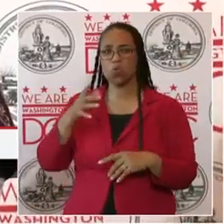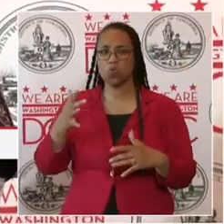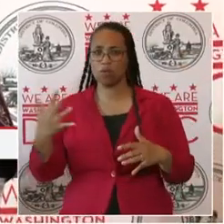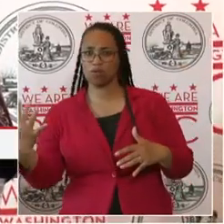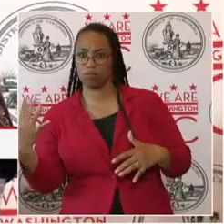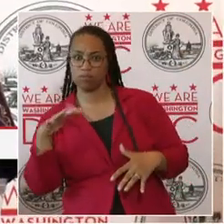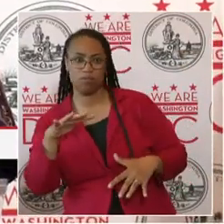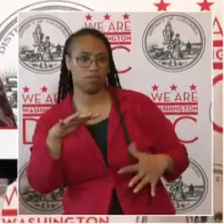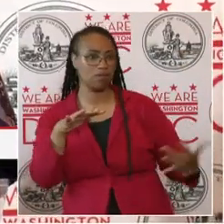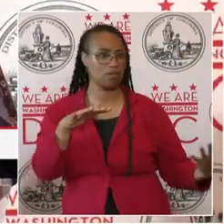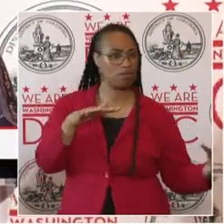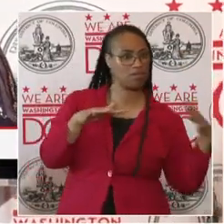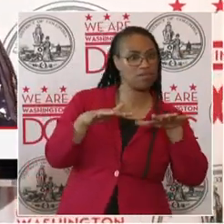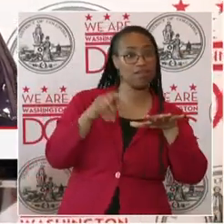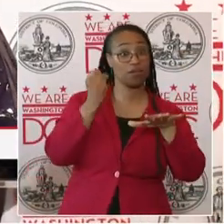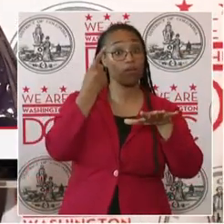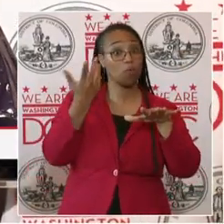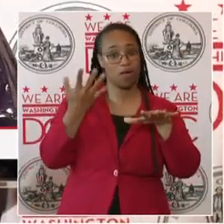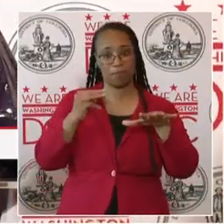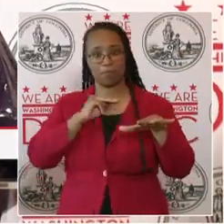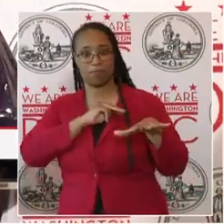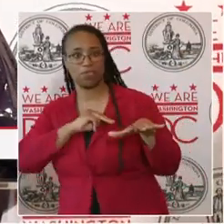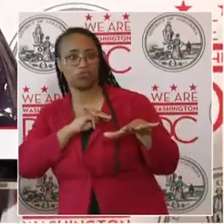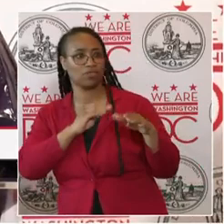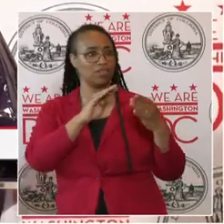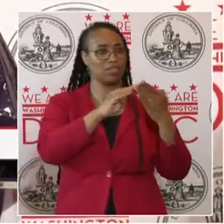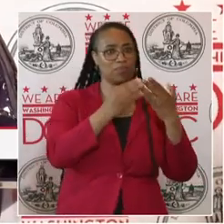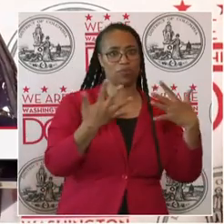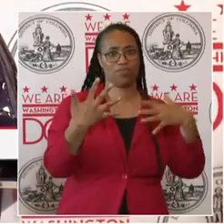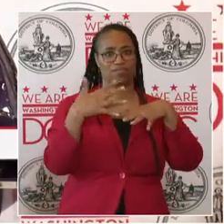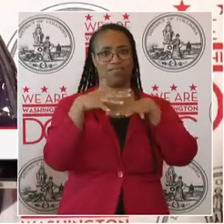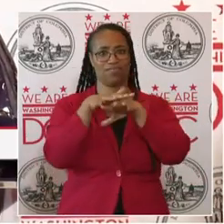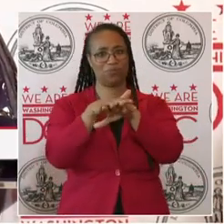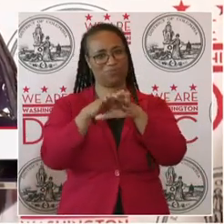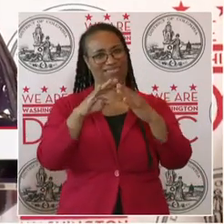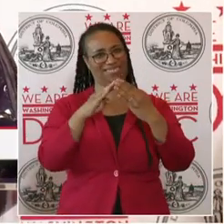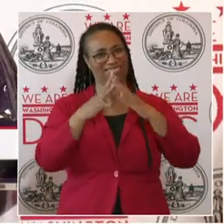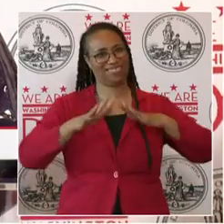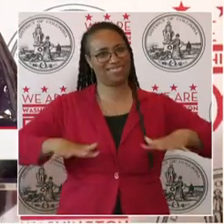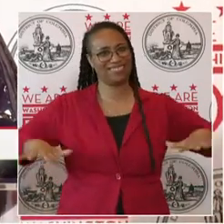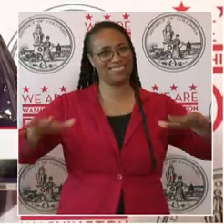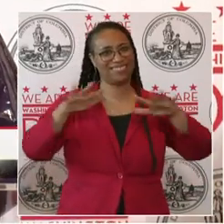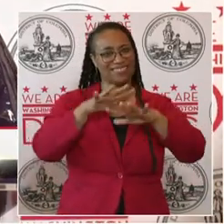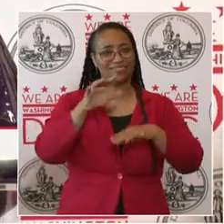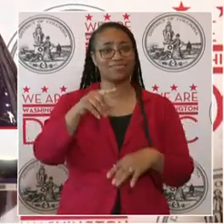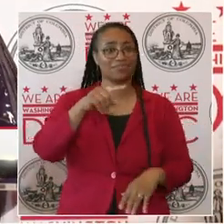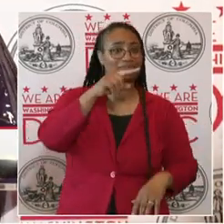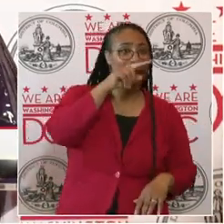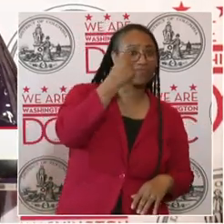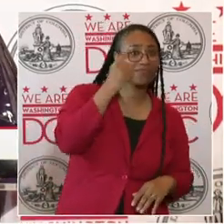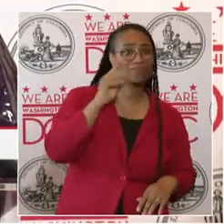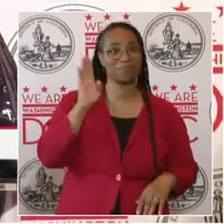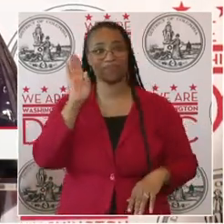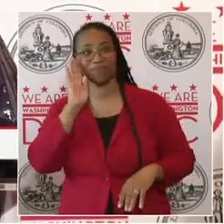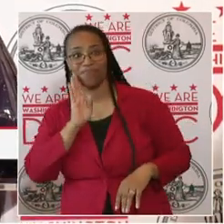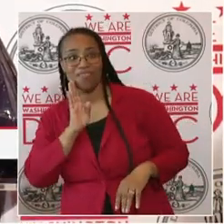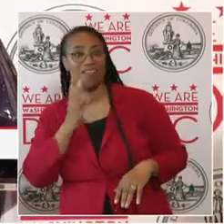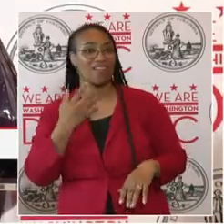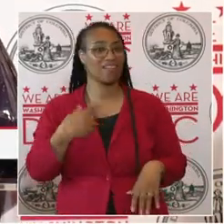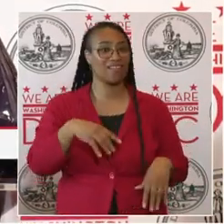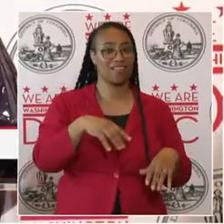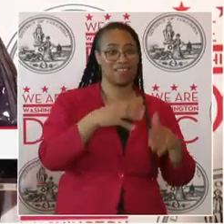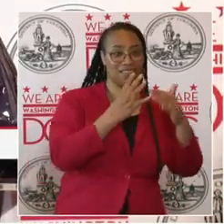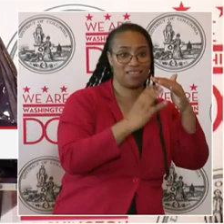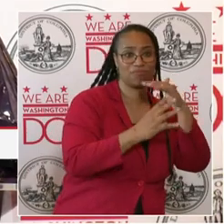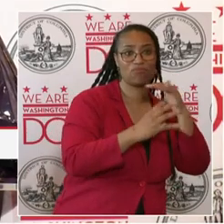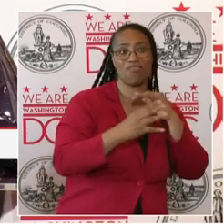new and evolving needs of our city for Black, Latino, and immigrant communities to serve, be